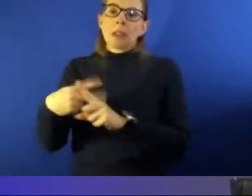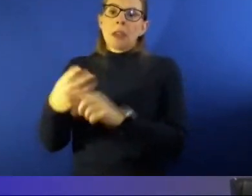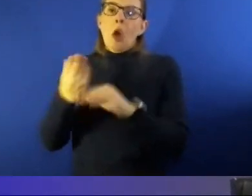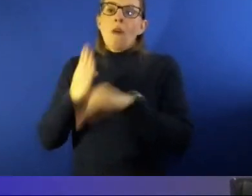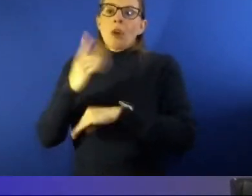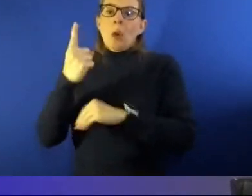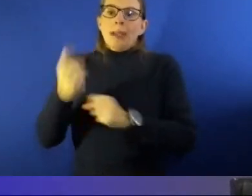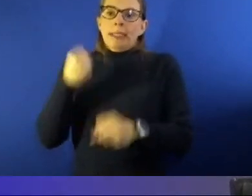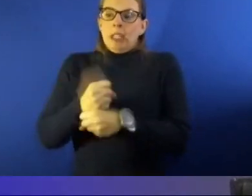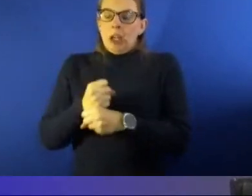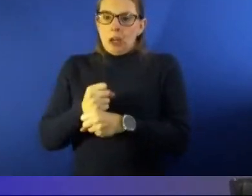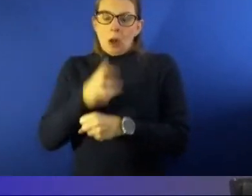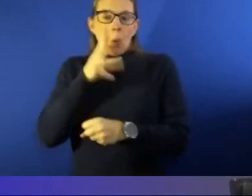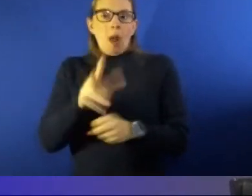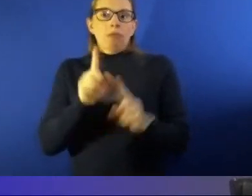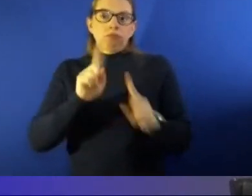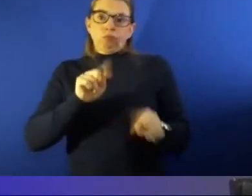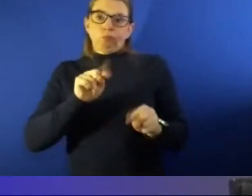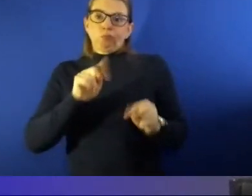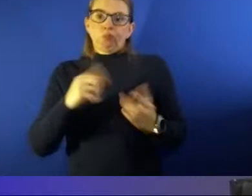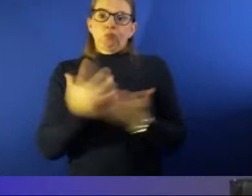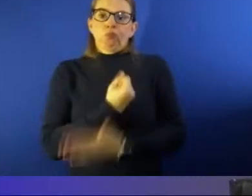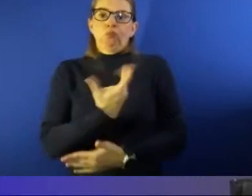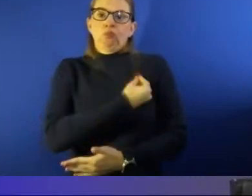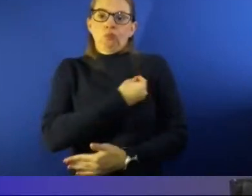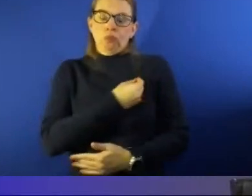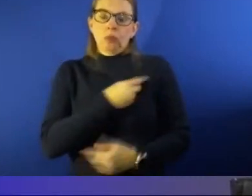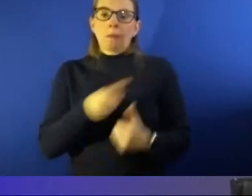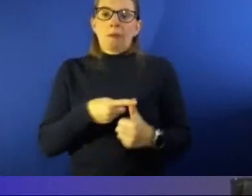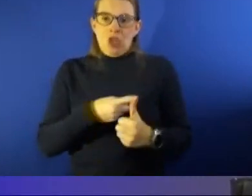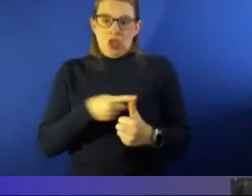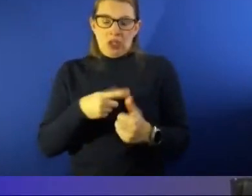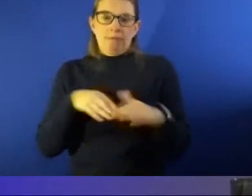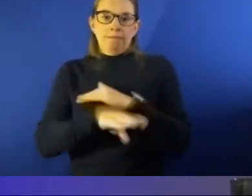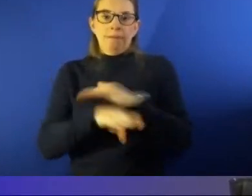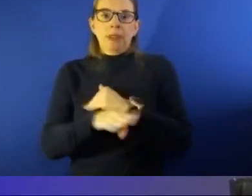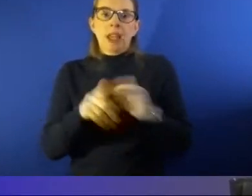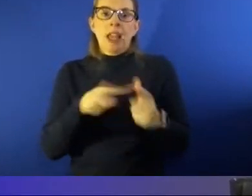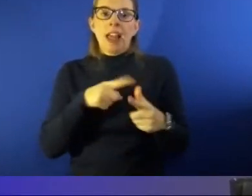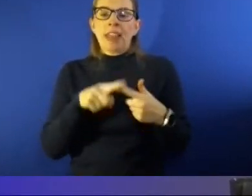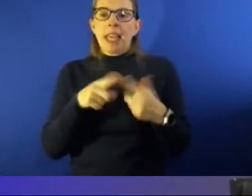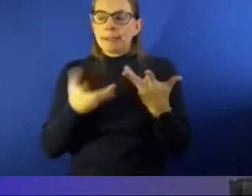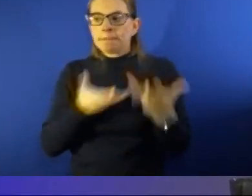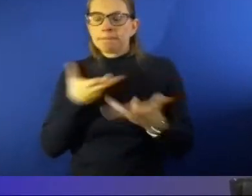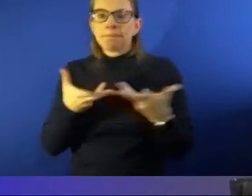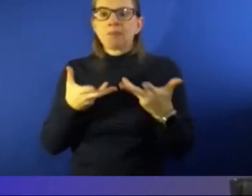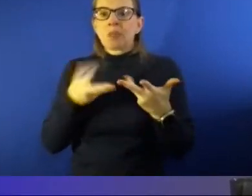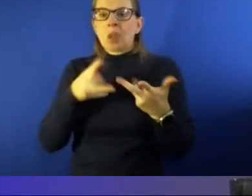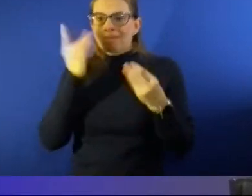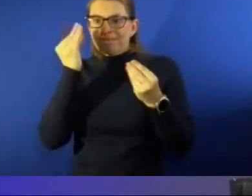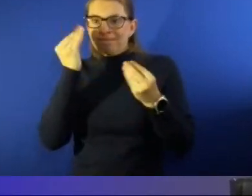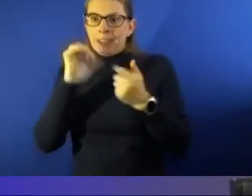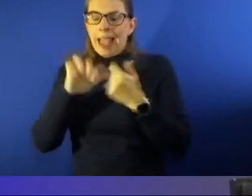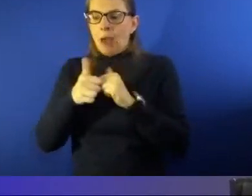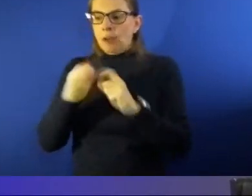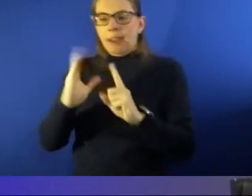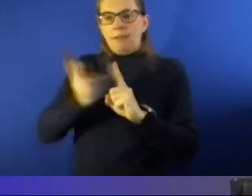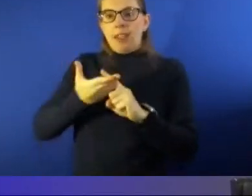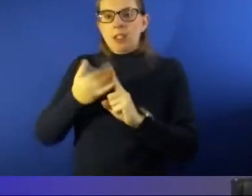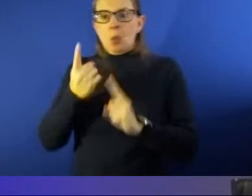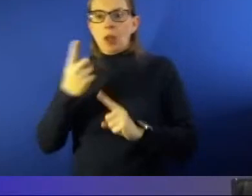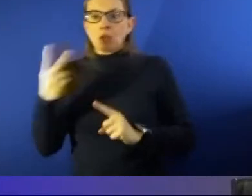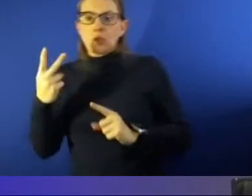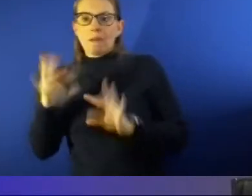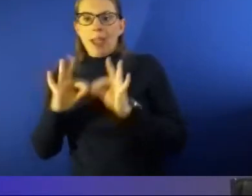their child vaccinated. That will be who comes in first. And then it's going to be the long game of how do we convince 1 or 2 families at a time to get